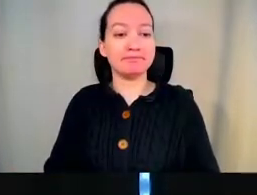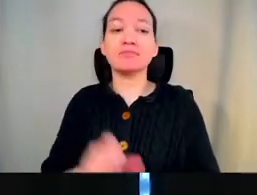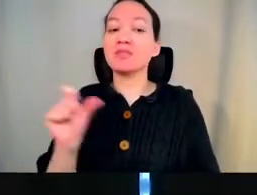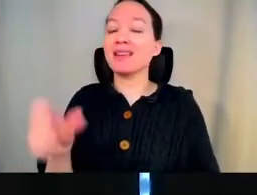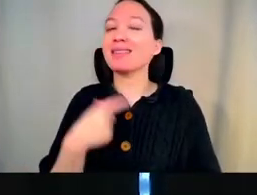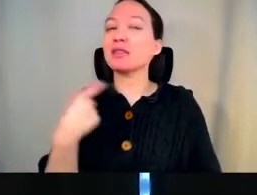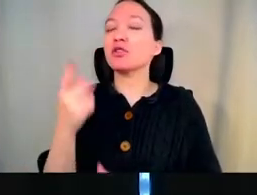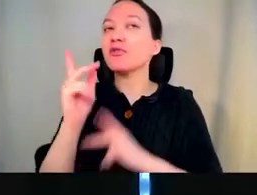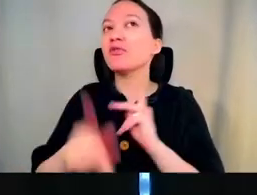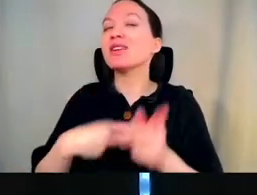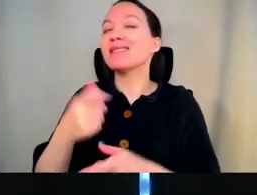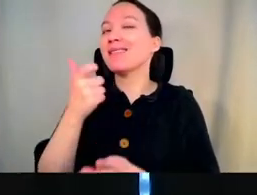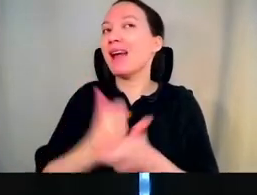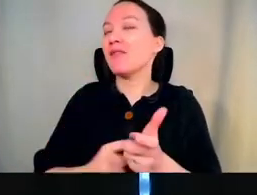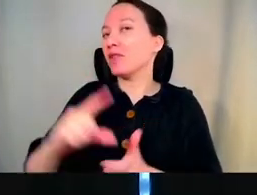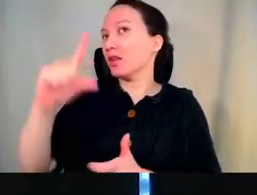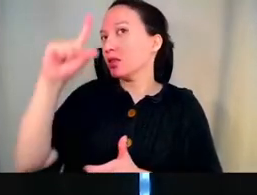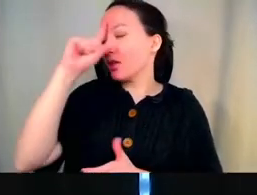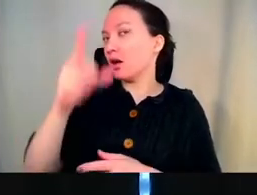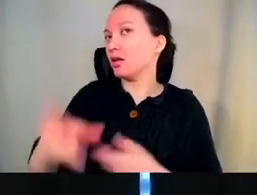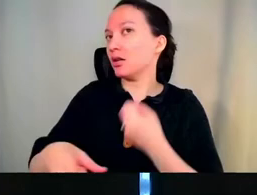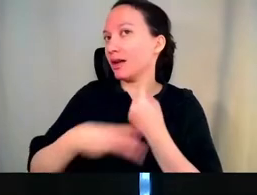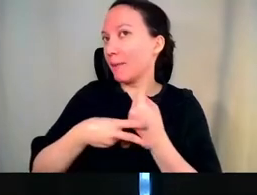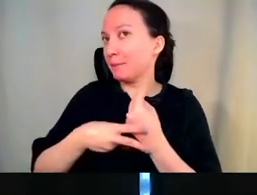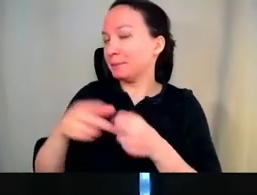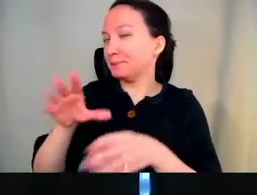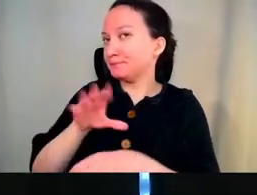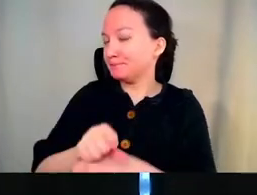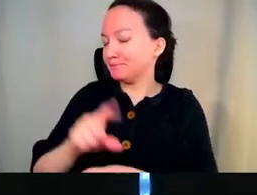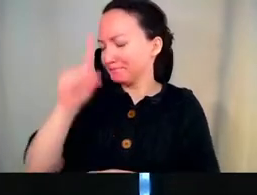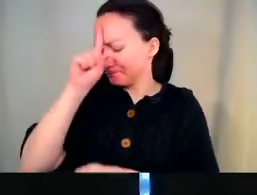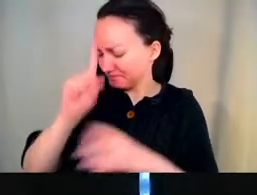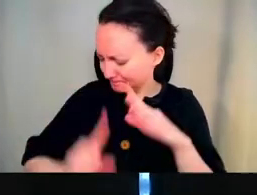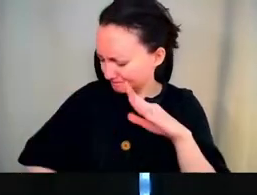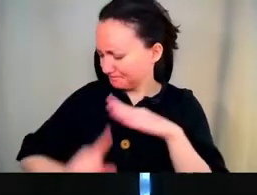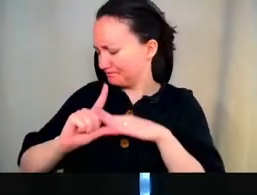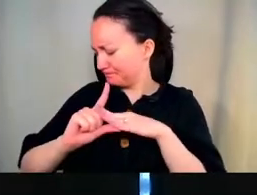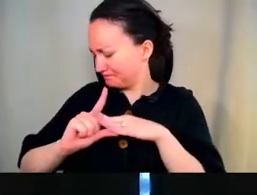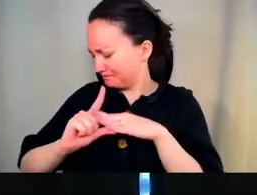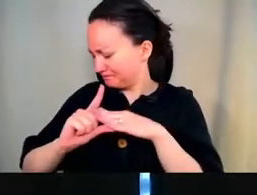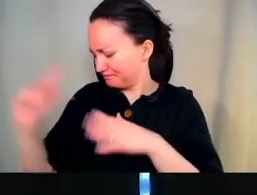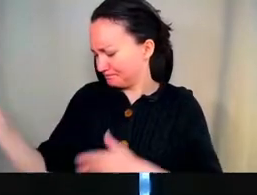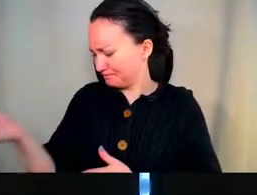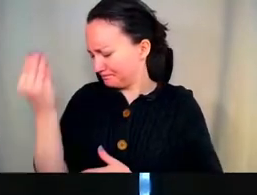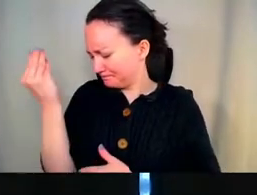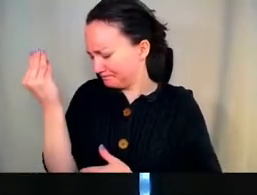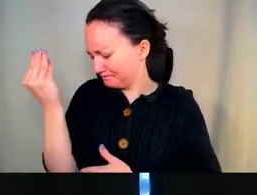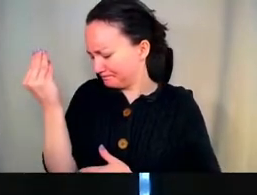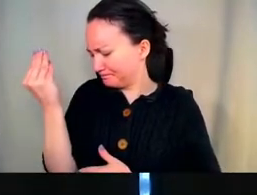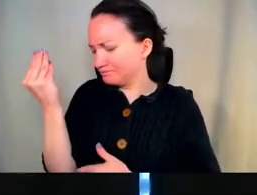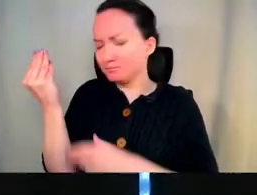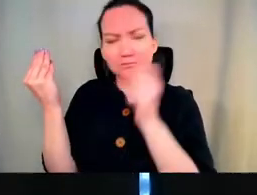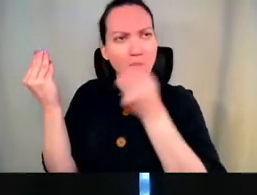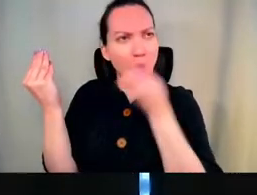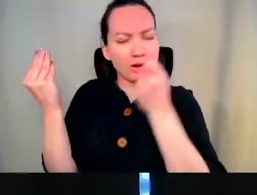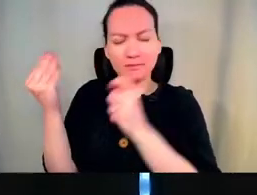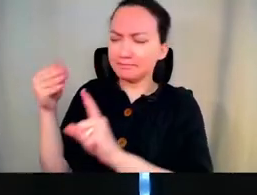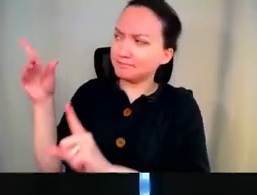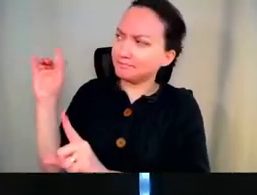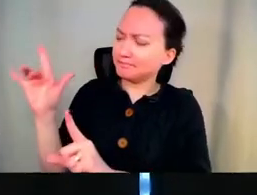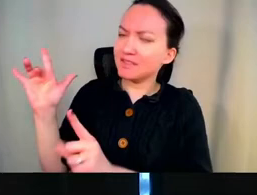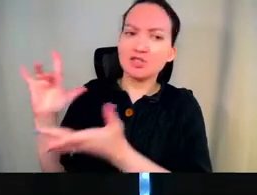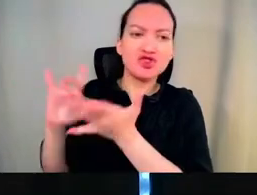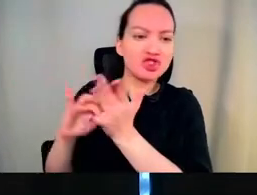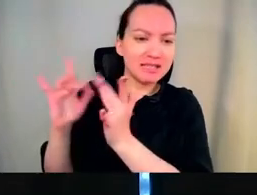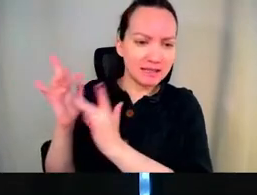we take every thought captive. Every thought that pops into our minds, we take it captive and we hold it under the light of Jesus